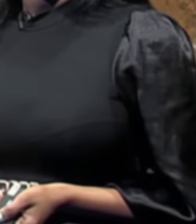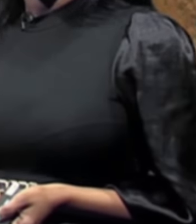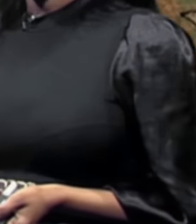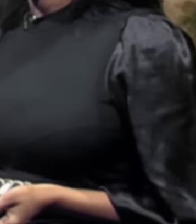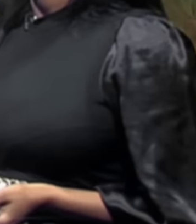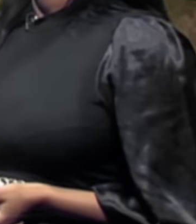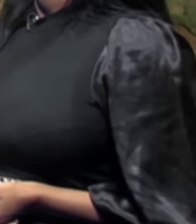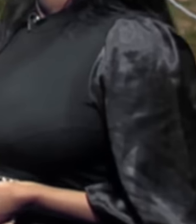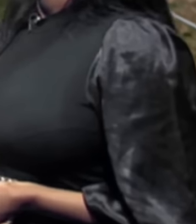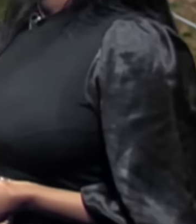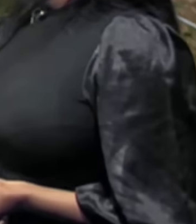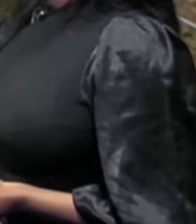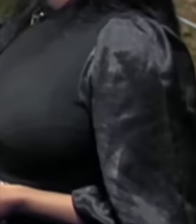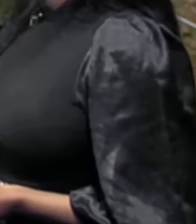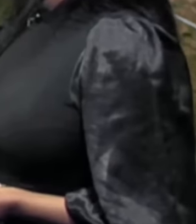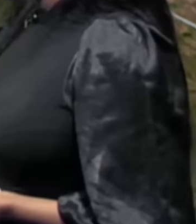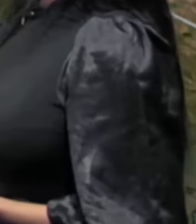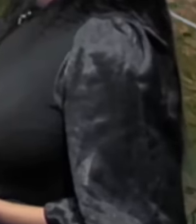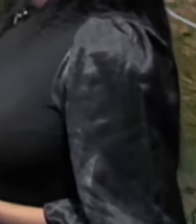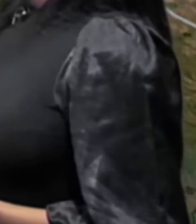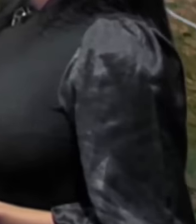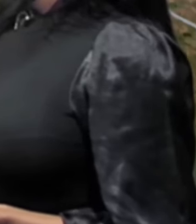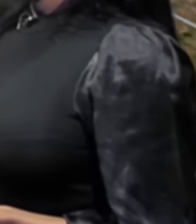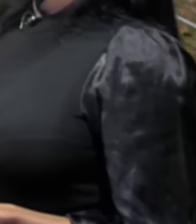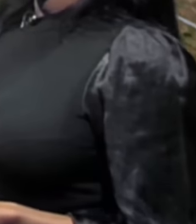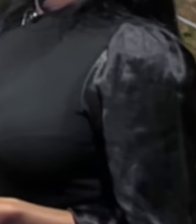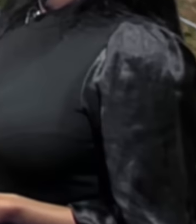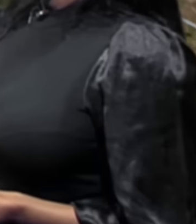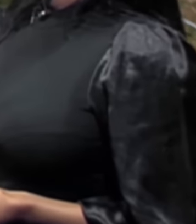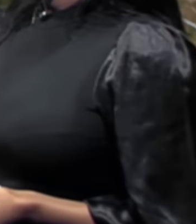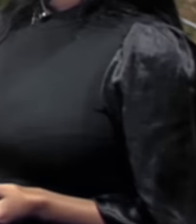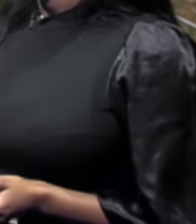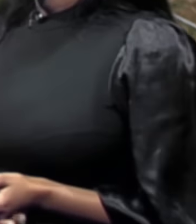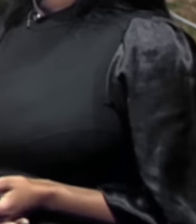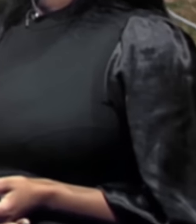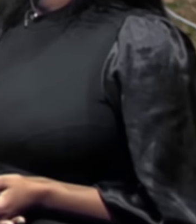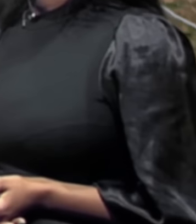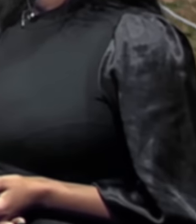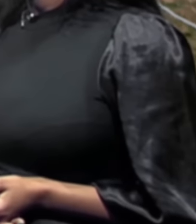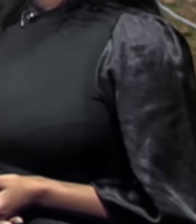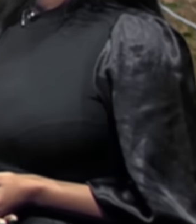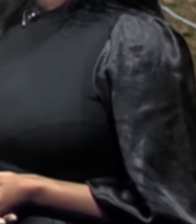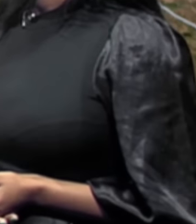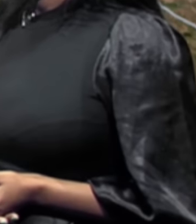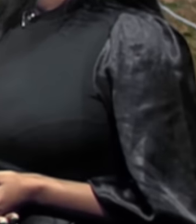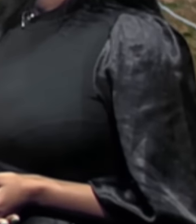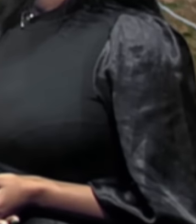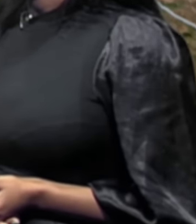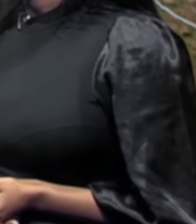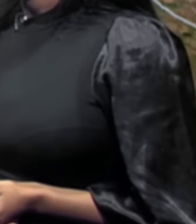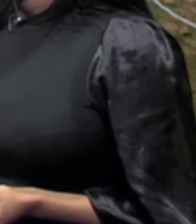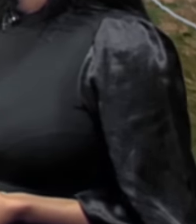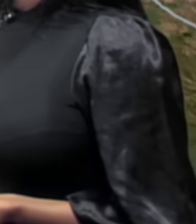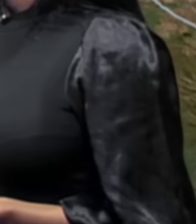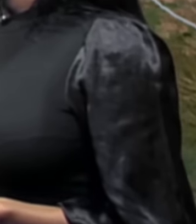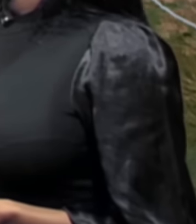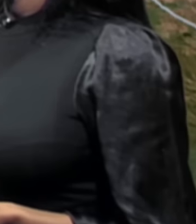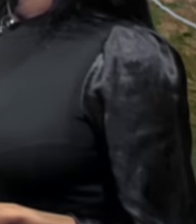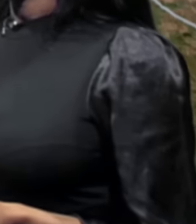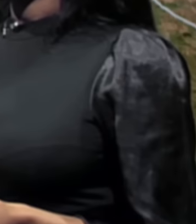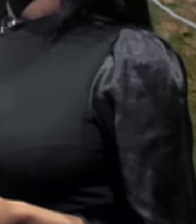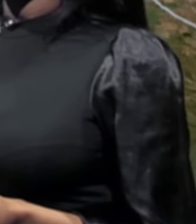le 27 Free State go tla nna le pula mo porofenseng Viapenaar ka digata di le 8 go ya go di le 27 fa